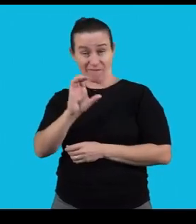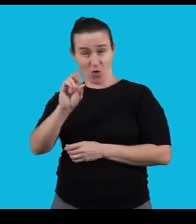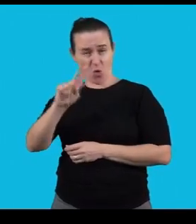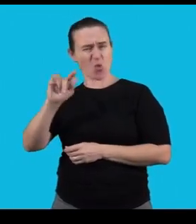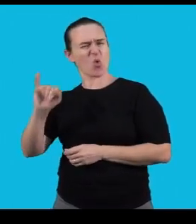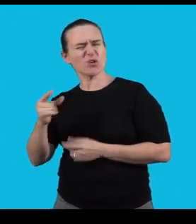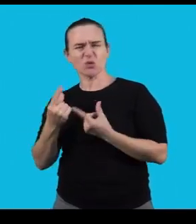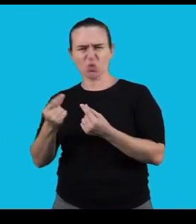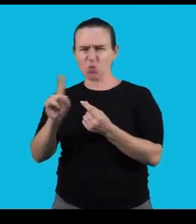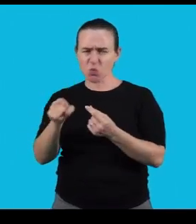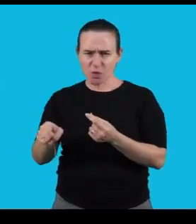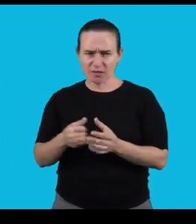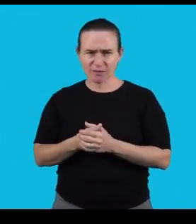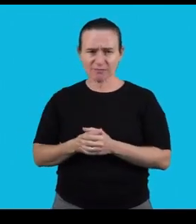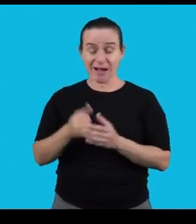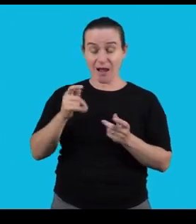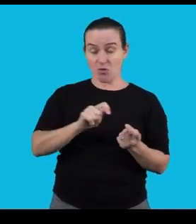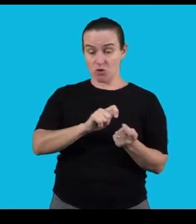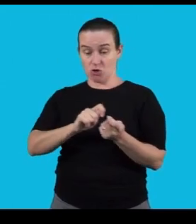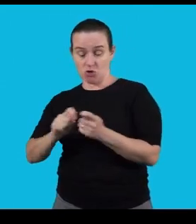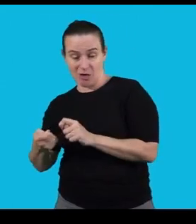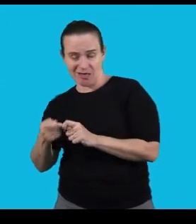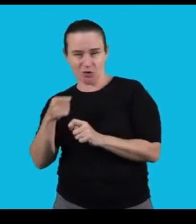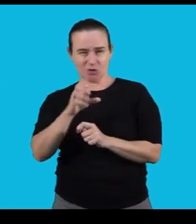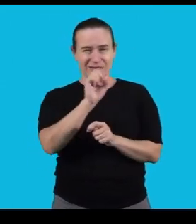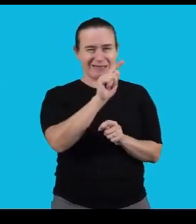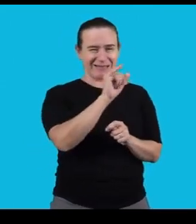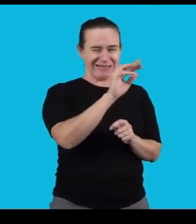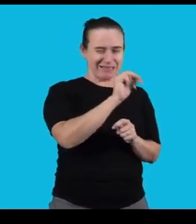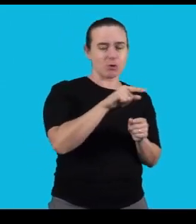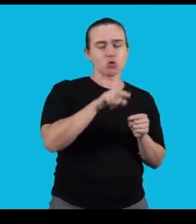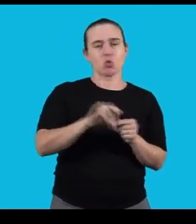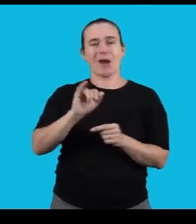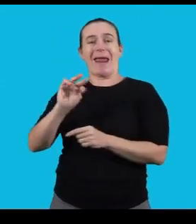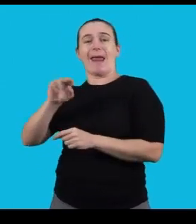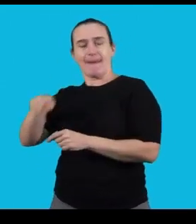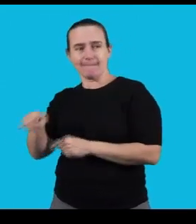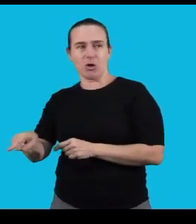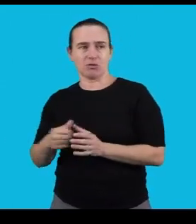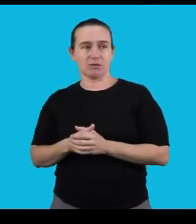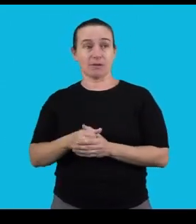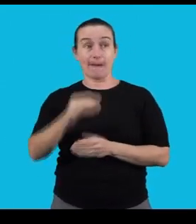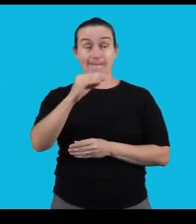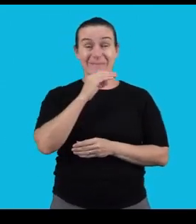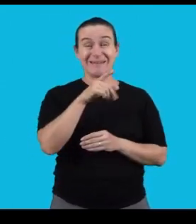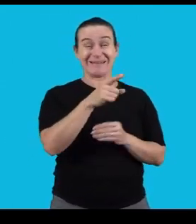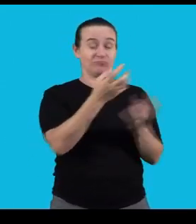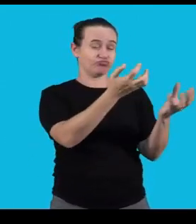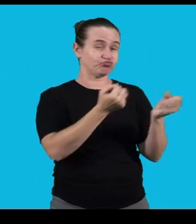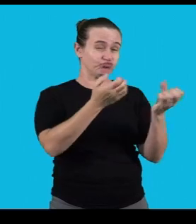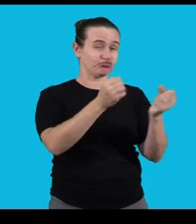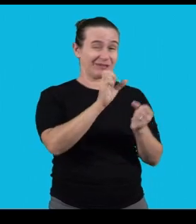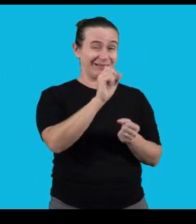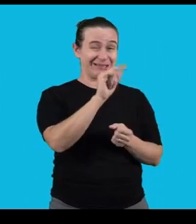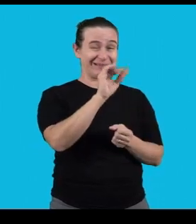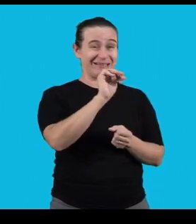the organ of Corti, what they do, they now convert the stimulus into an impulse. So what will happen?